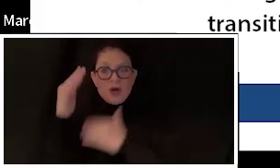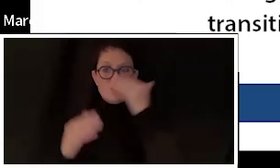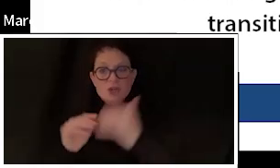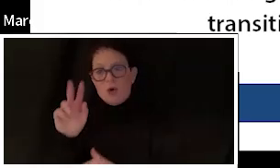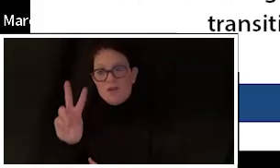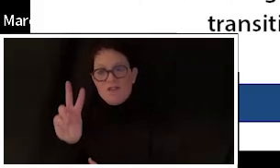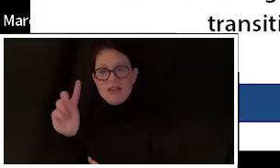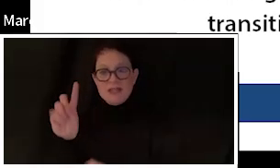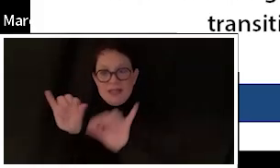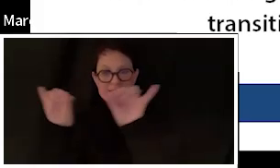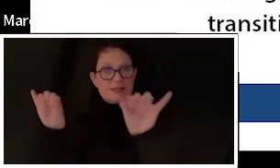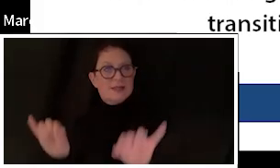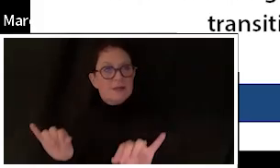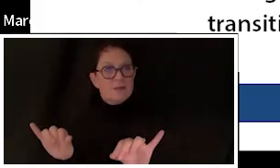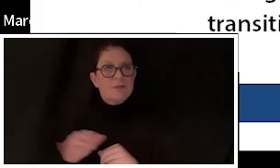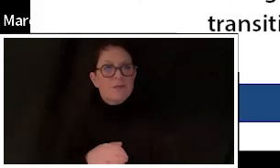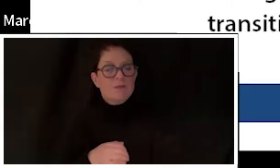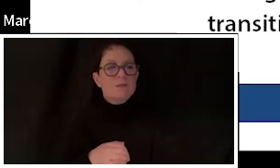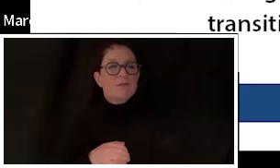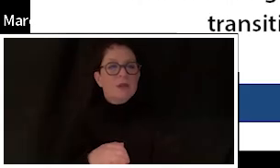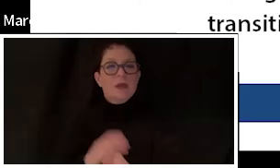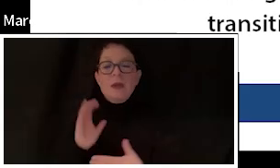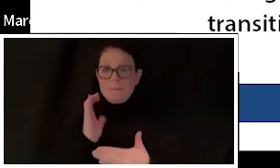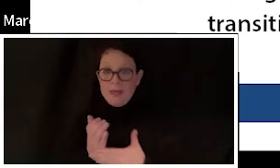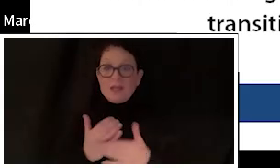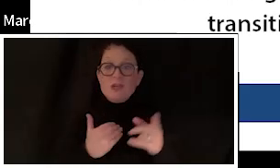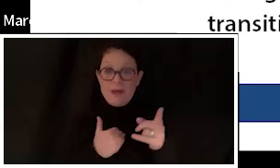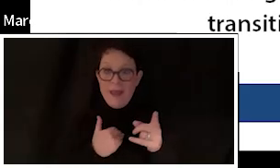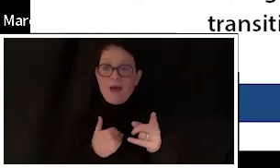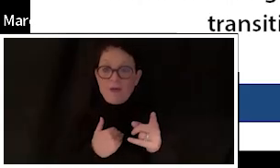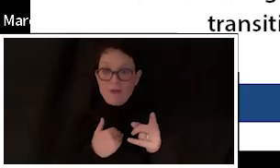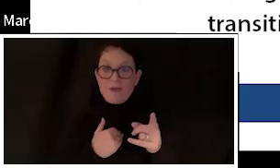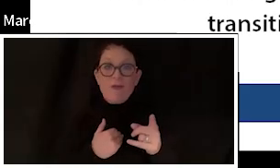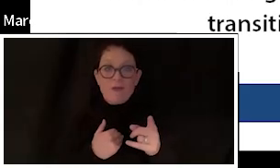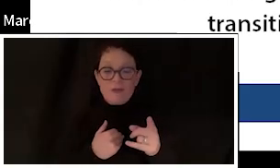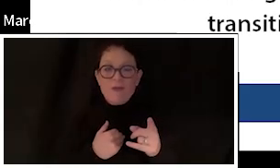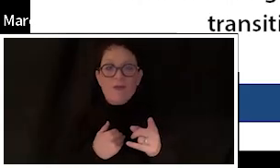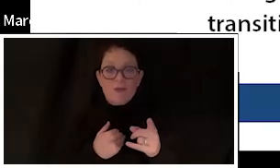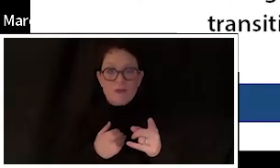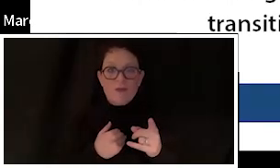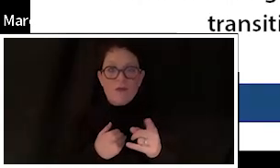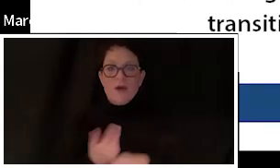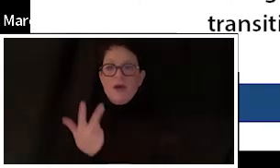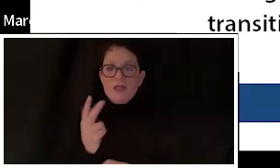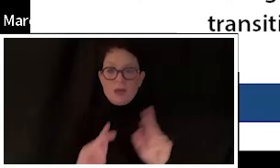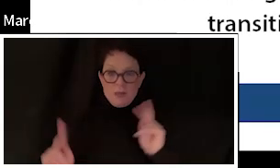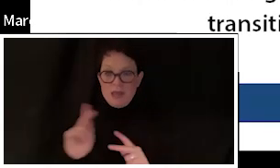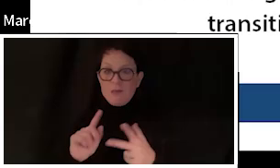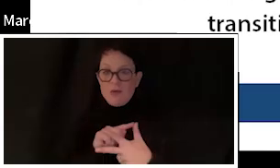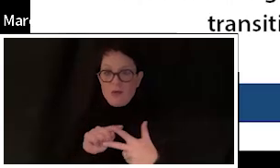DD system. There is a picture, an image on the slide. 3